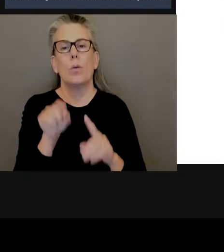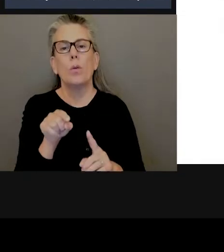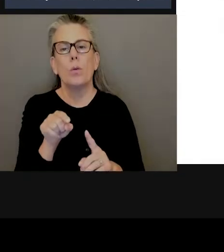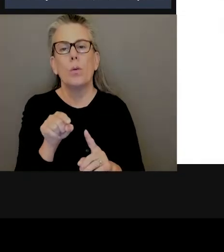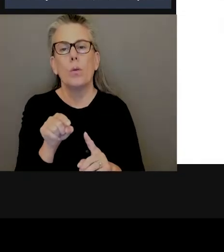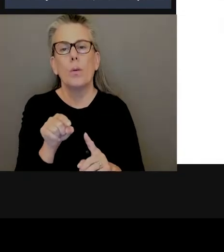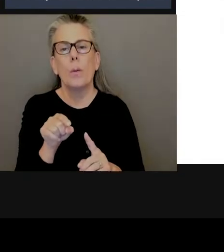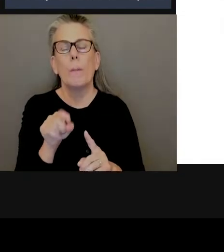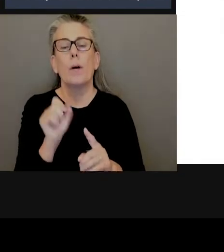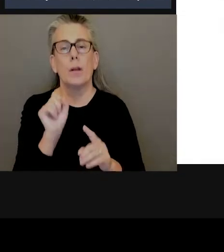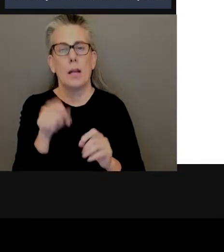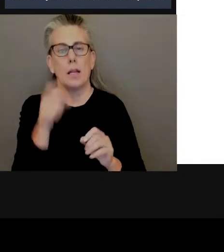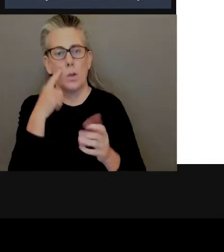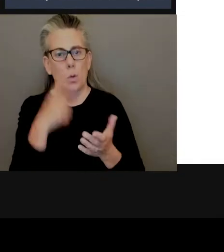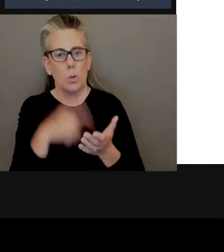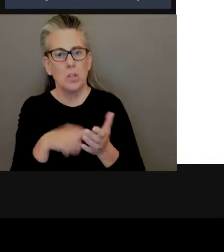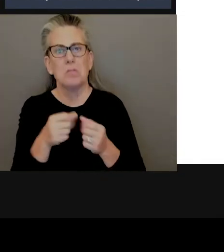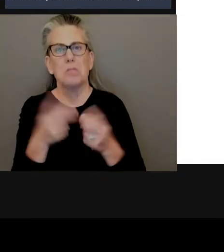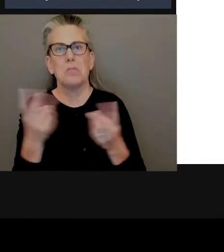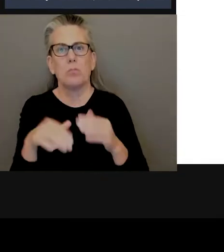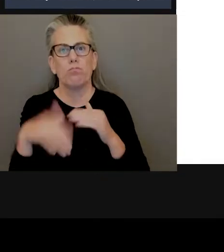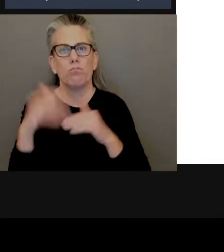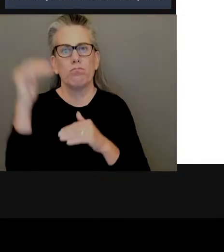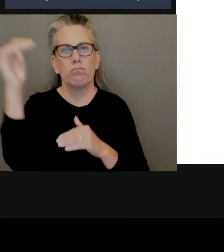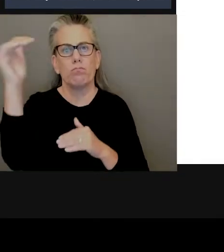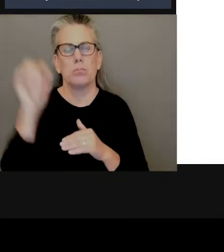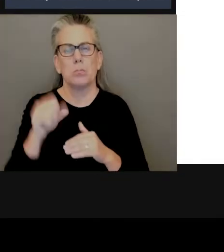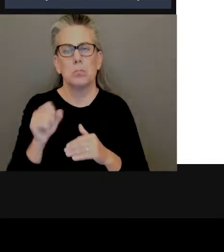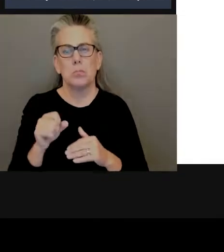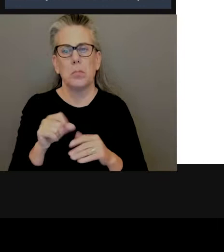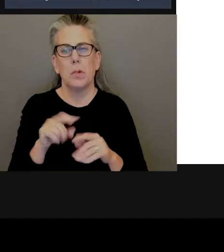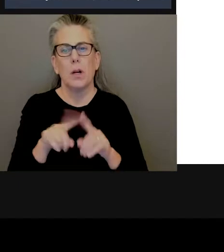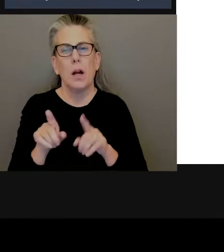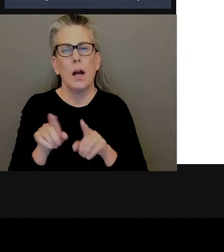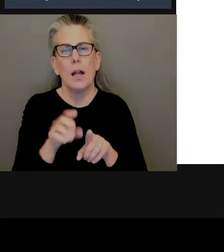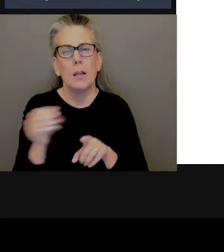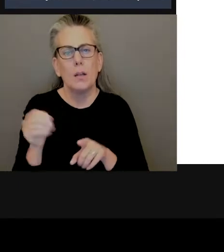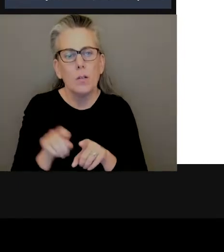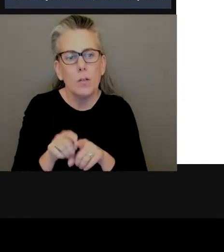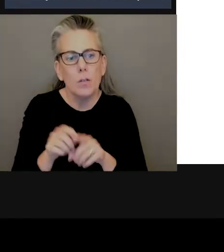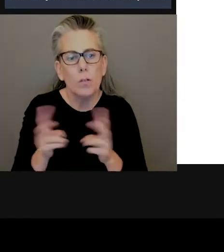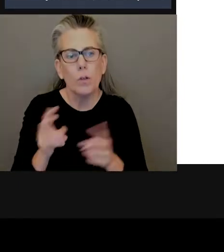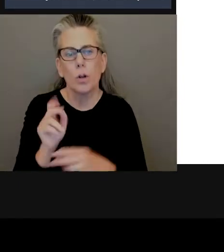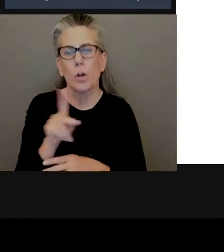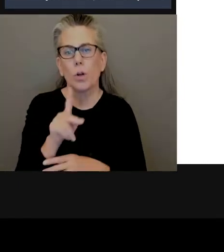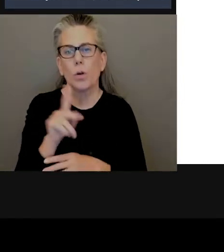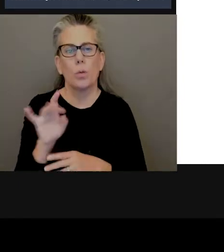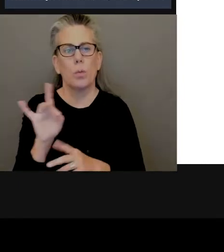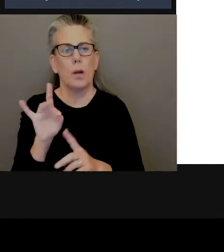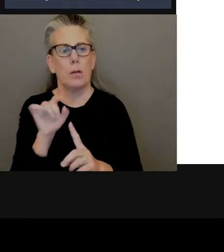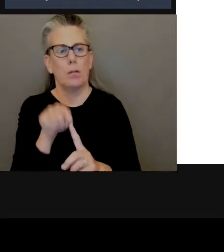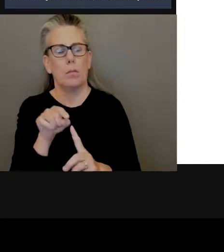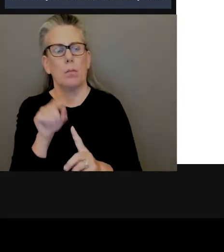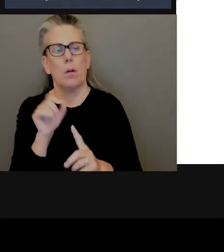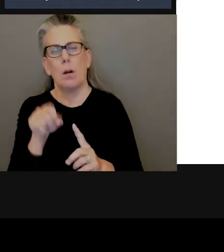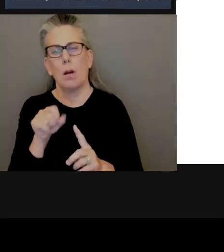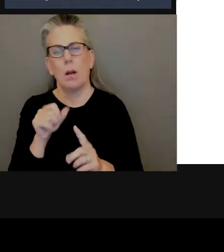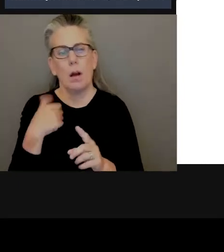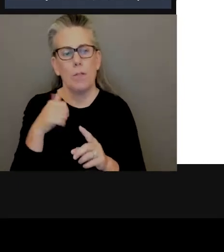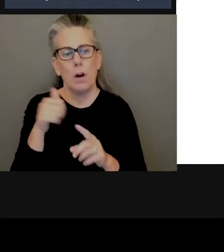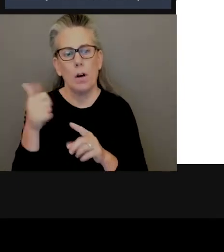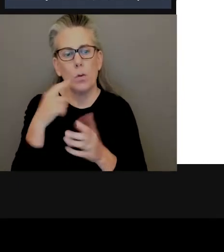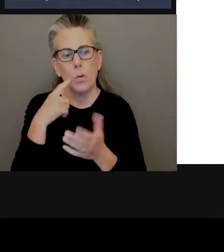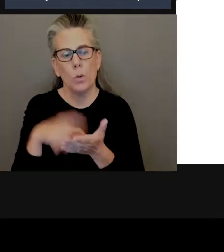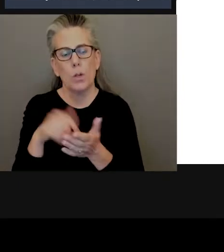high. And the second, all Kubeflow control plane heavy lifting infrastructure components like databases,